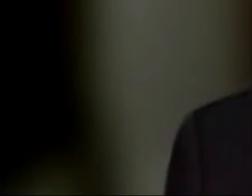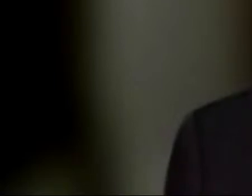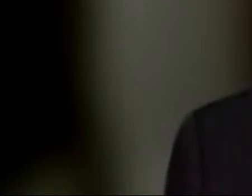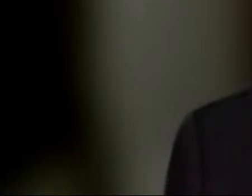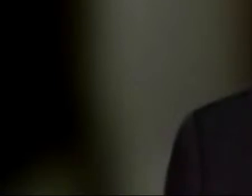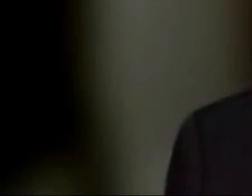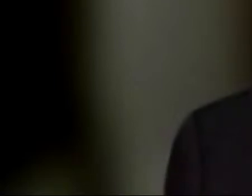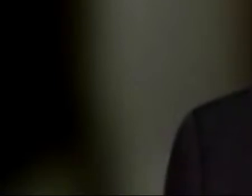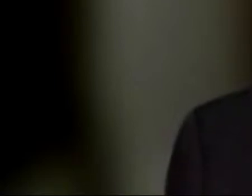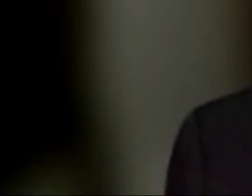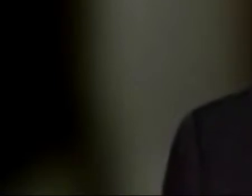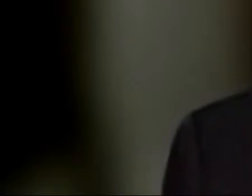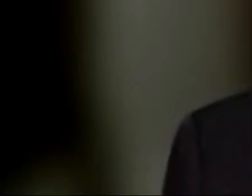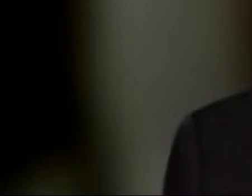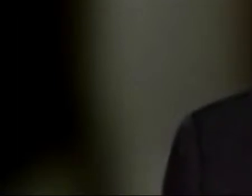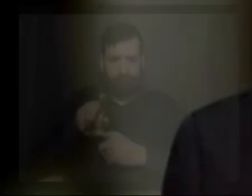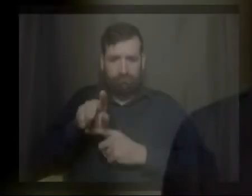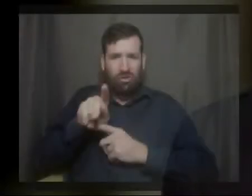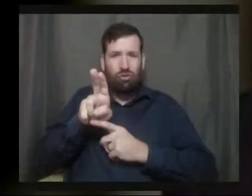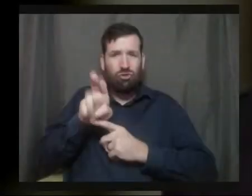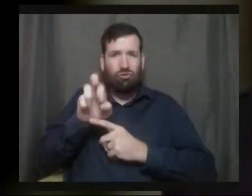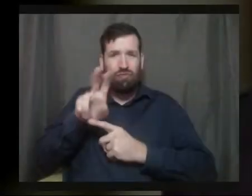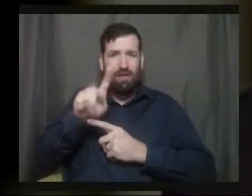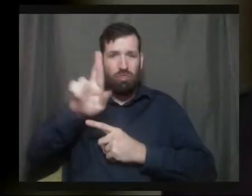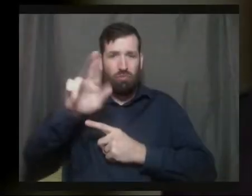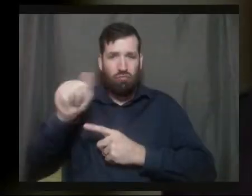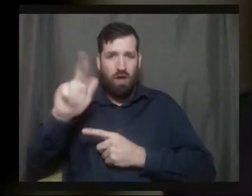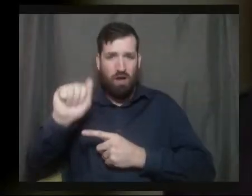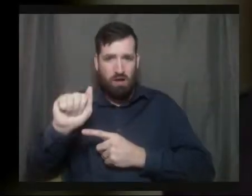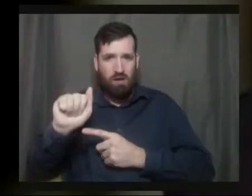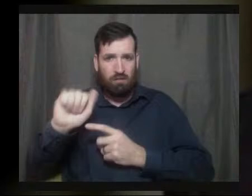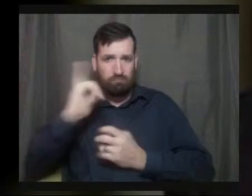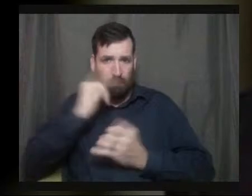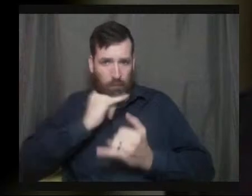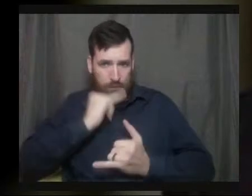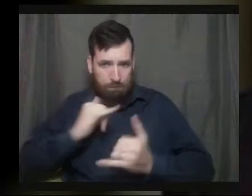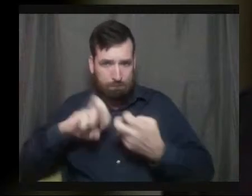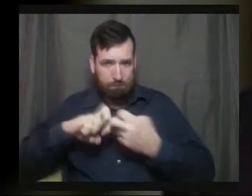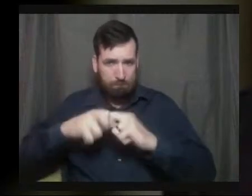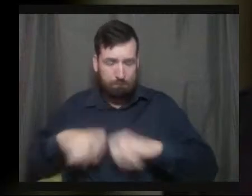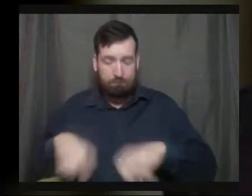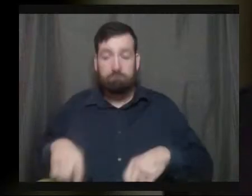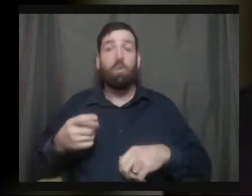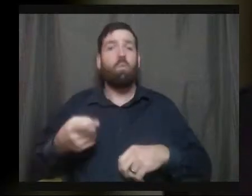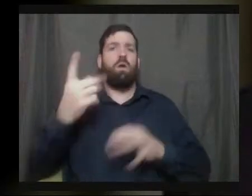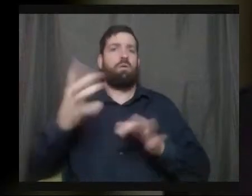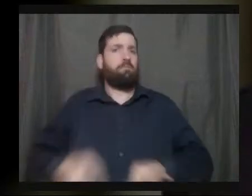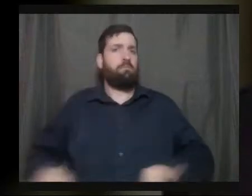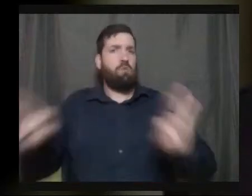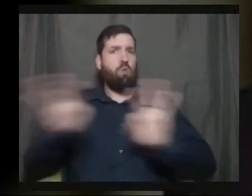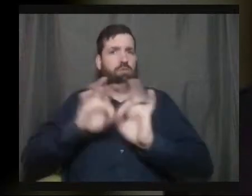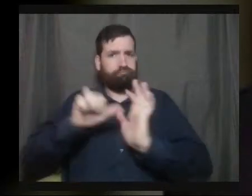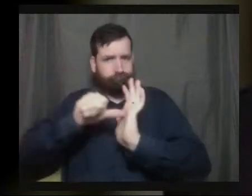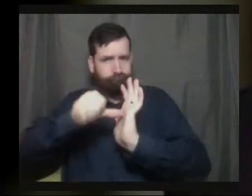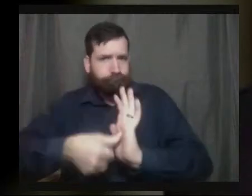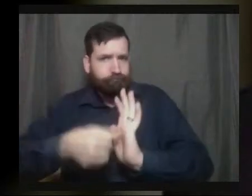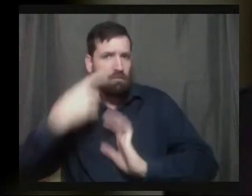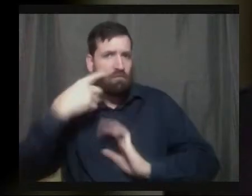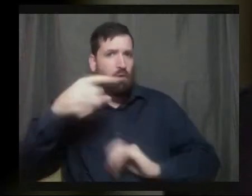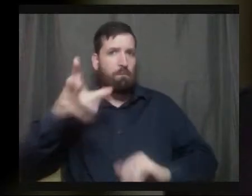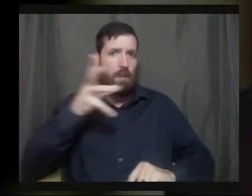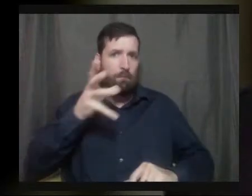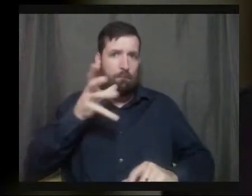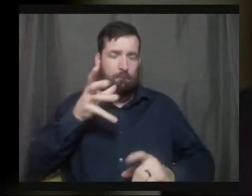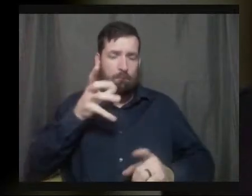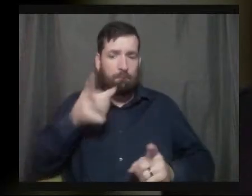urethral anomalies. But, the one important fact here that we've been emphasizing with our mothers that are taking